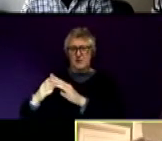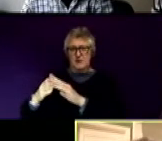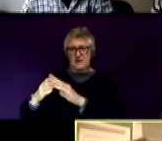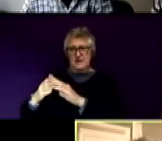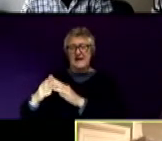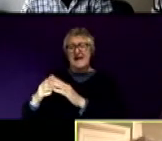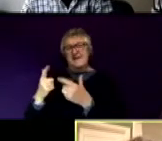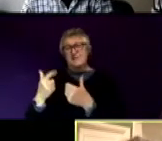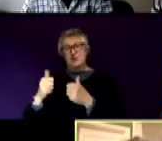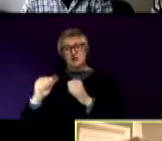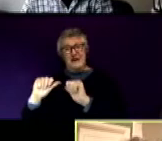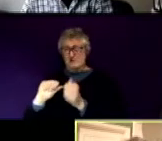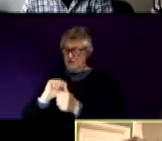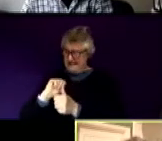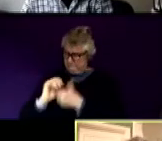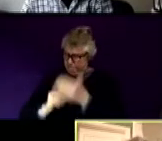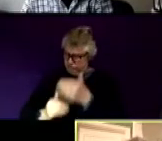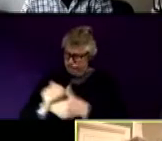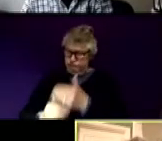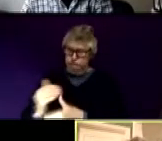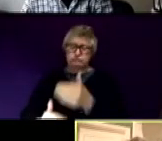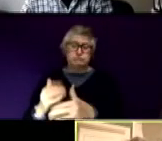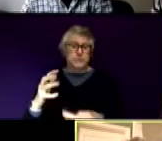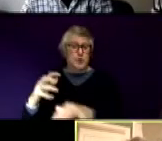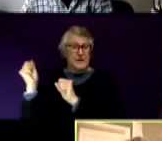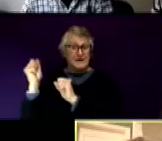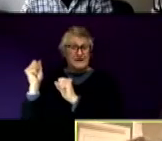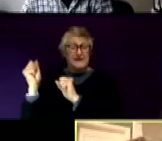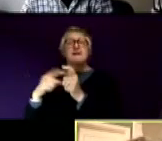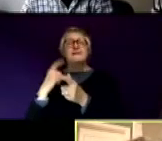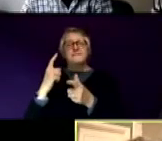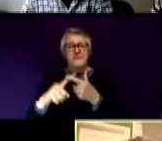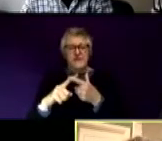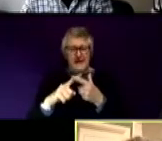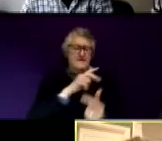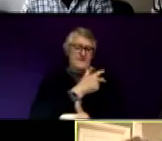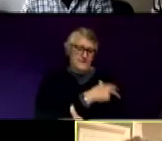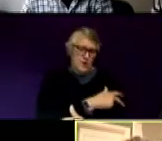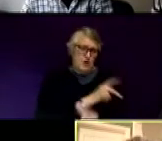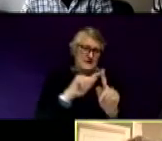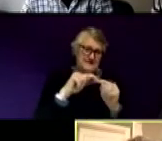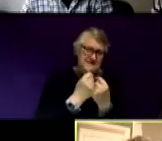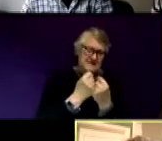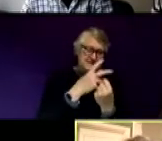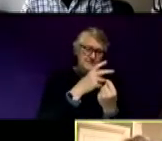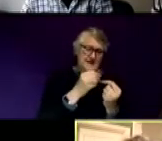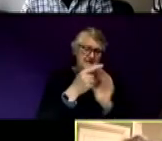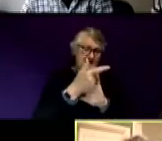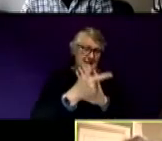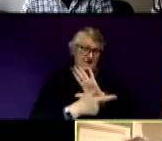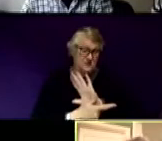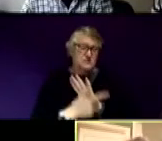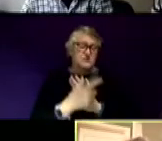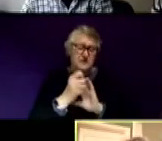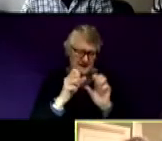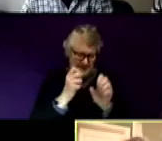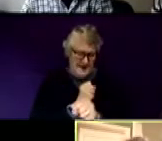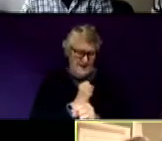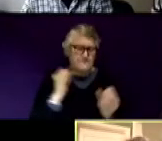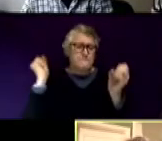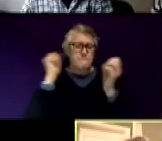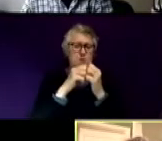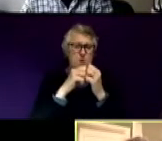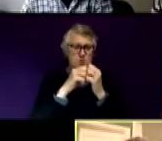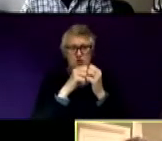quickly so that, again, our bargaining team and council can get feedback and know what direction we should be